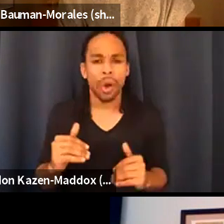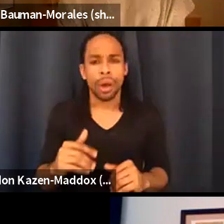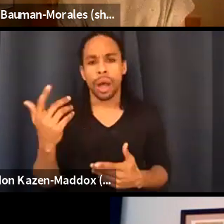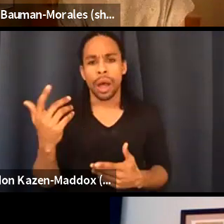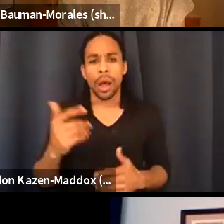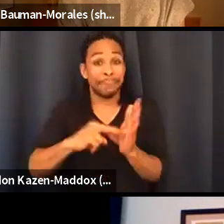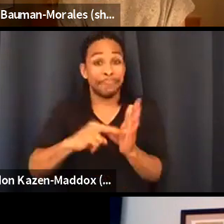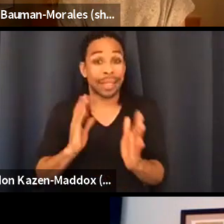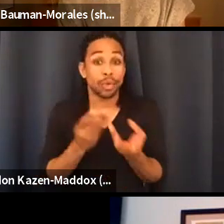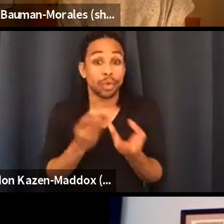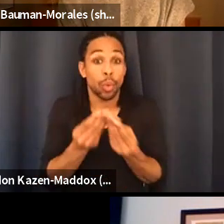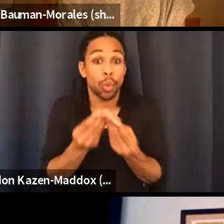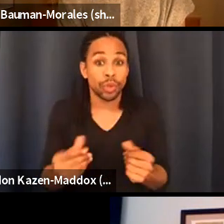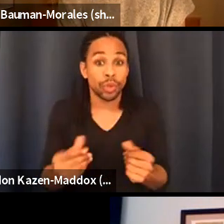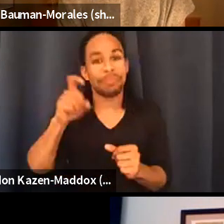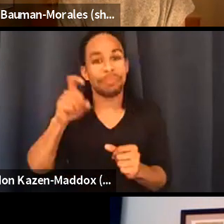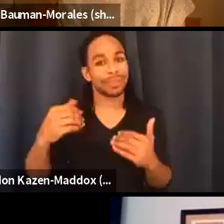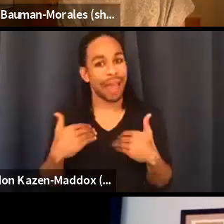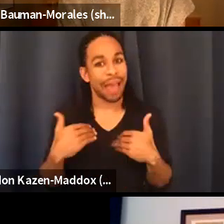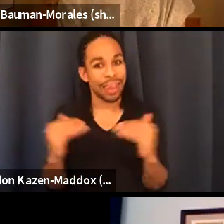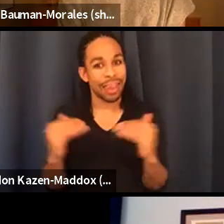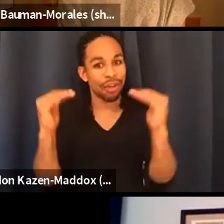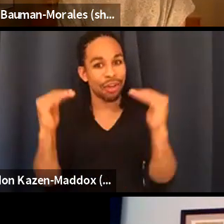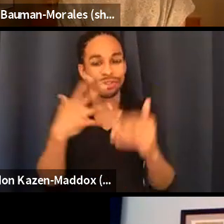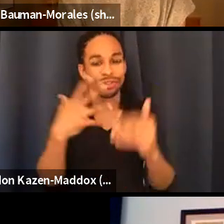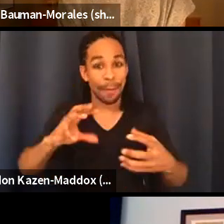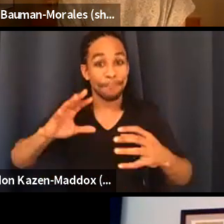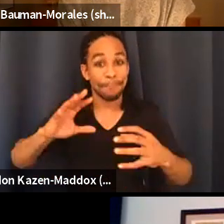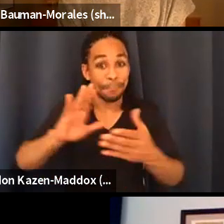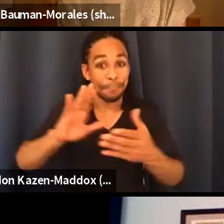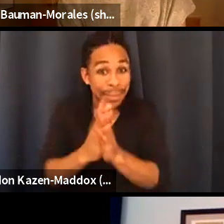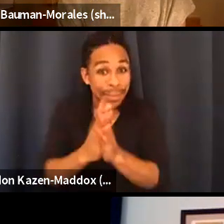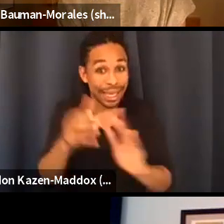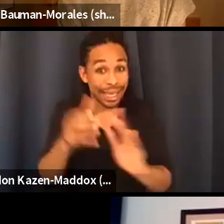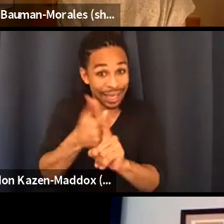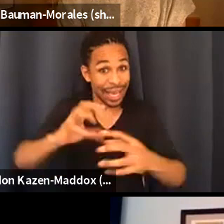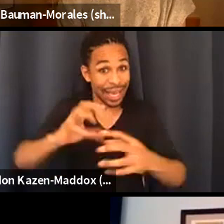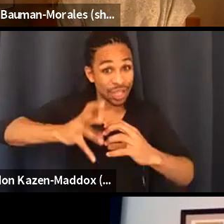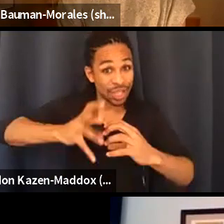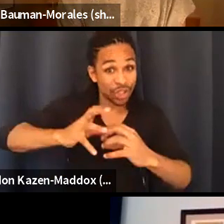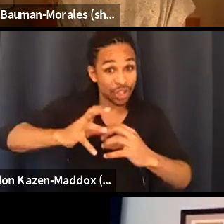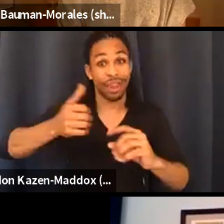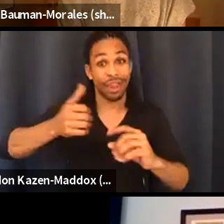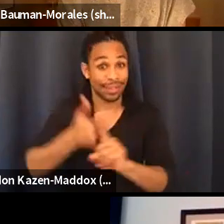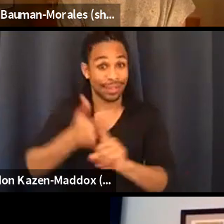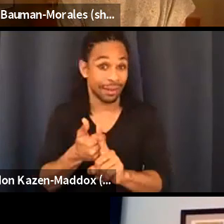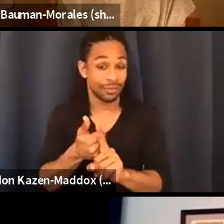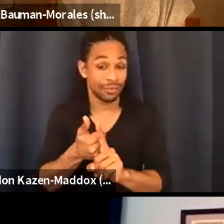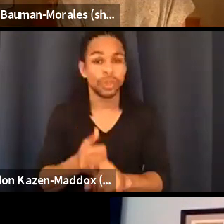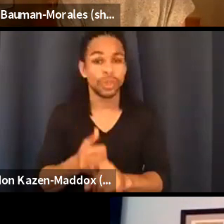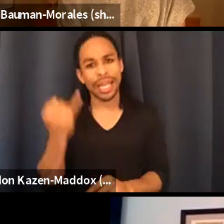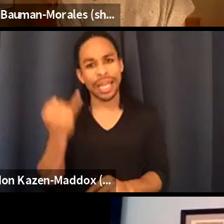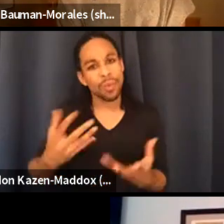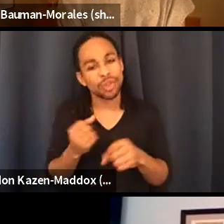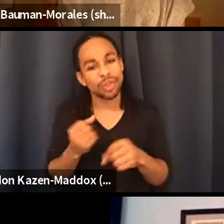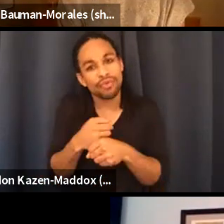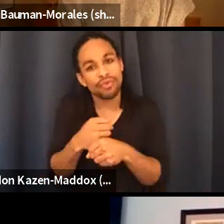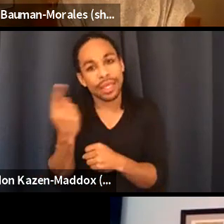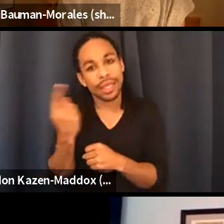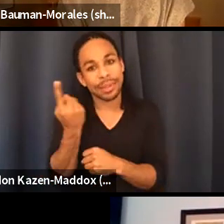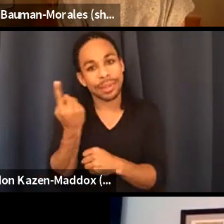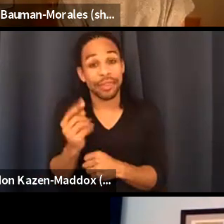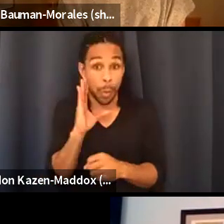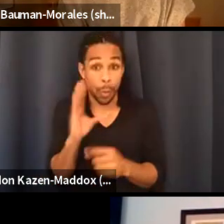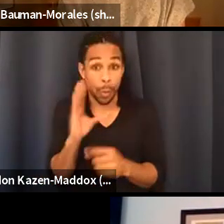try, but I do think that if we want to actually create something that's going to work, it has to bring everyone along with